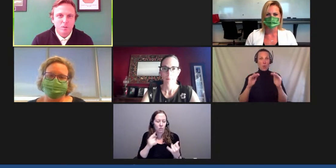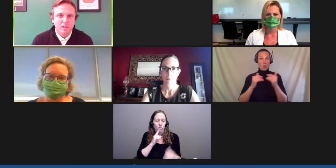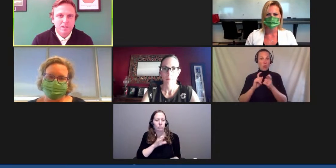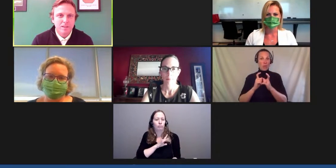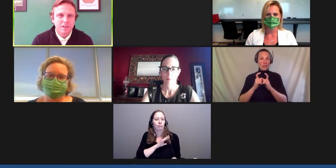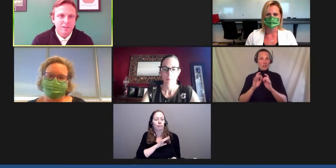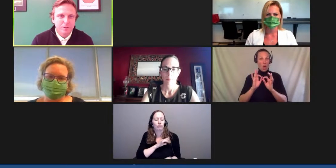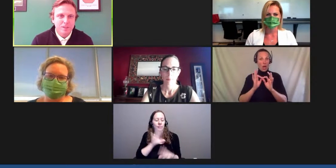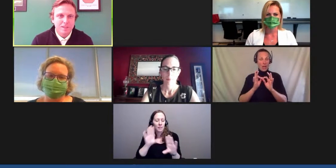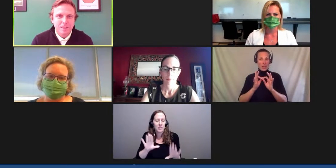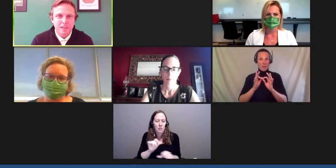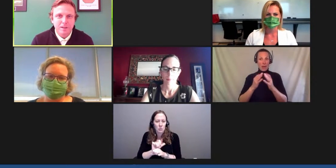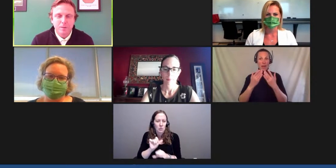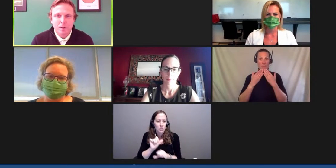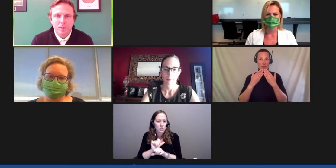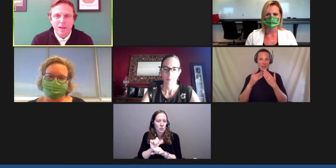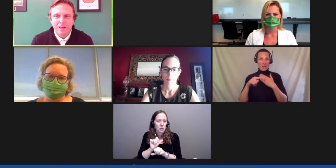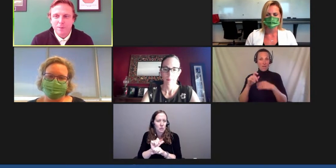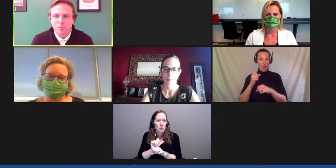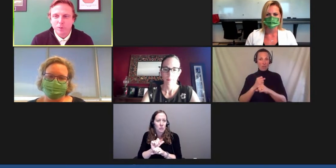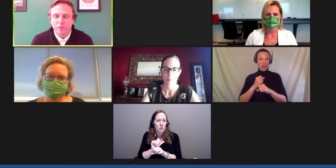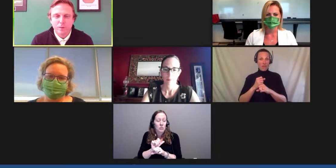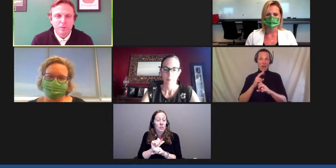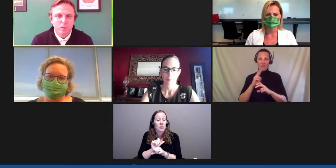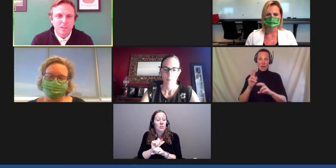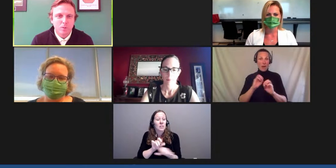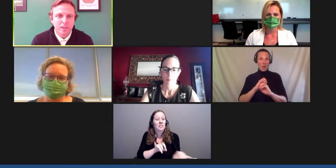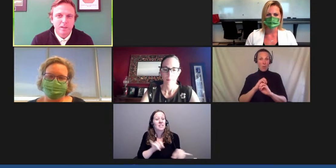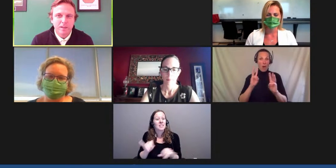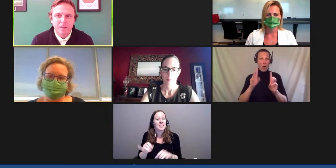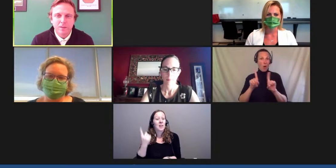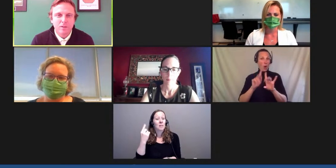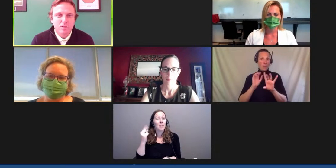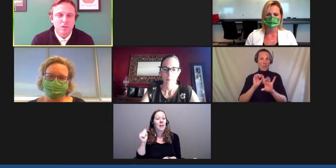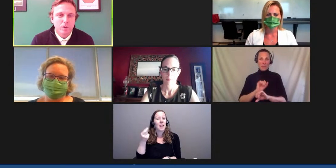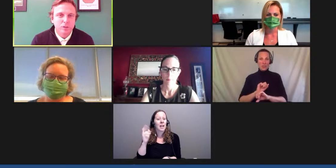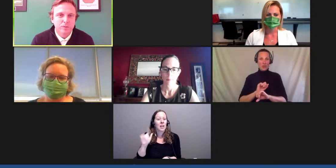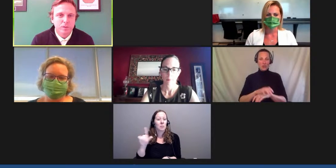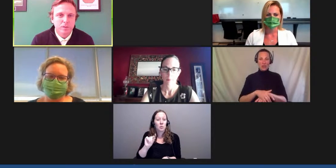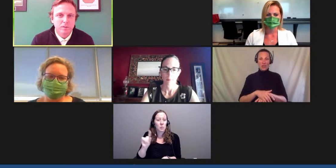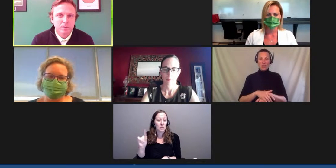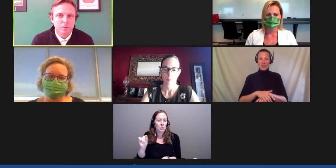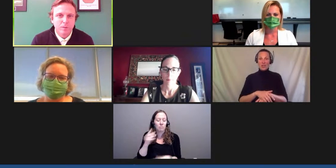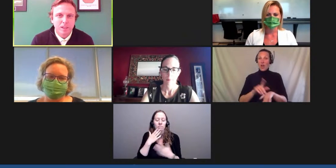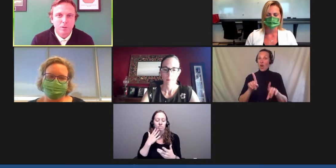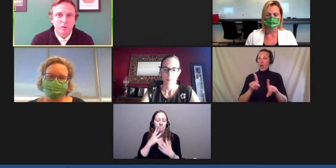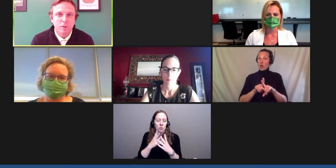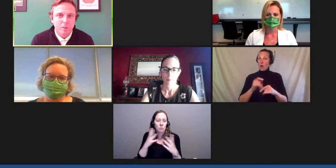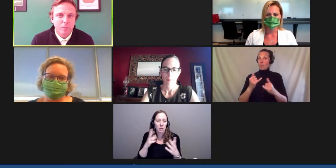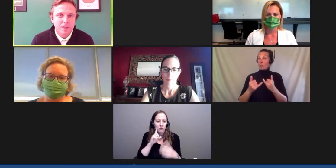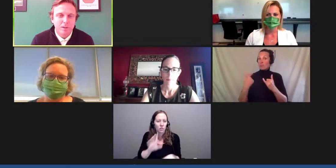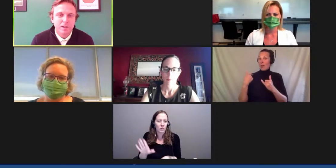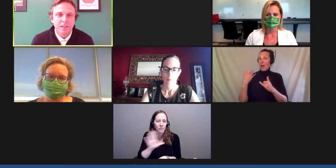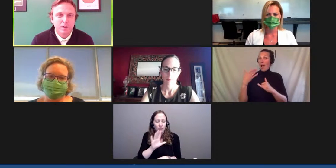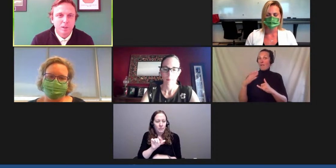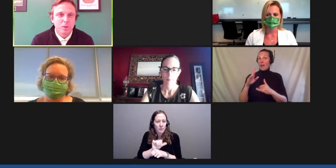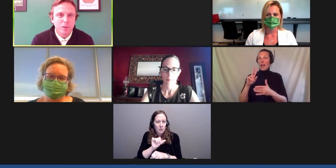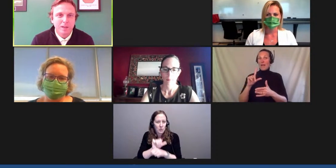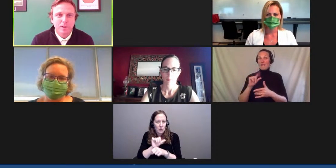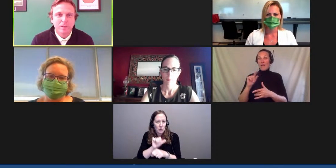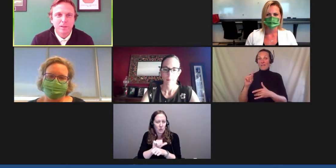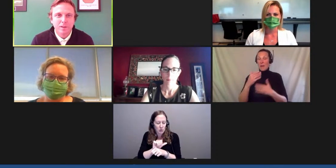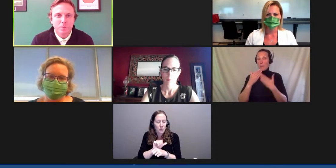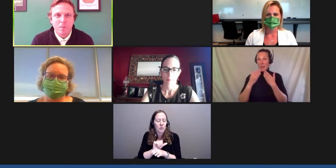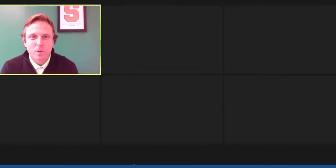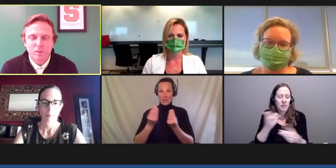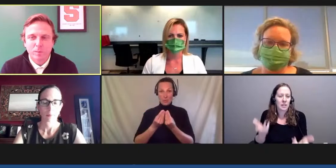as always, just as they did back in April of 2020. Thank you so much for everything that you do to help us out here and communicate